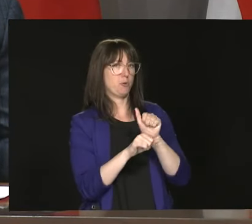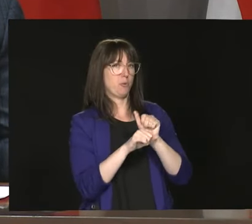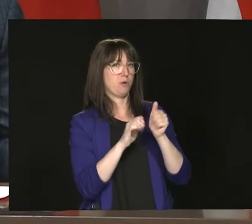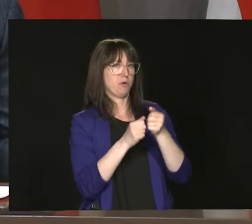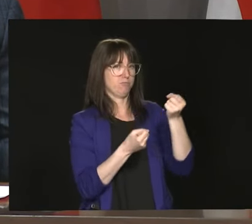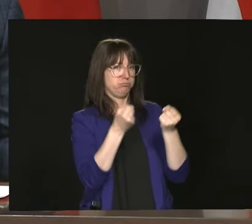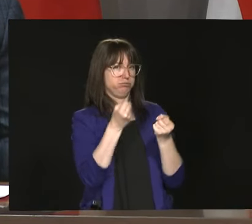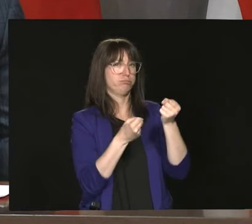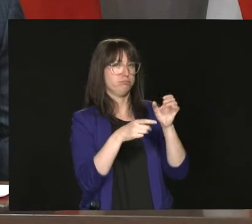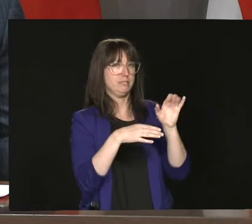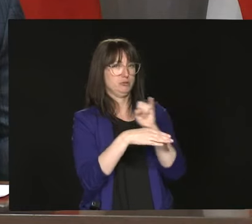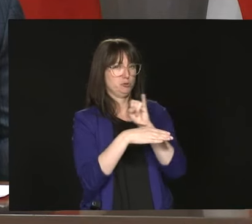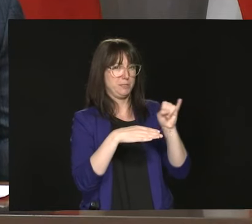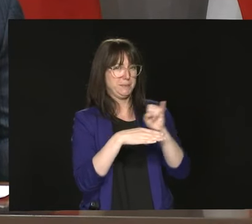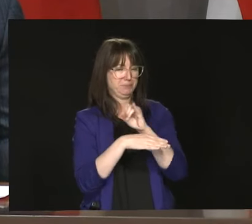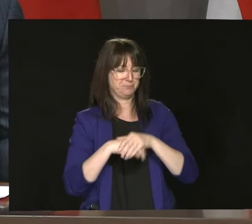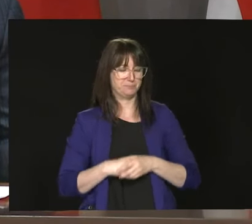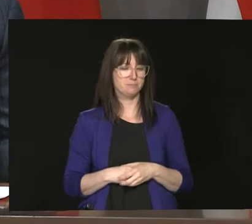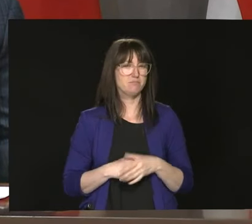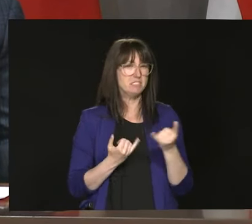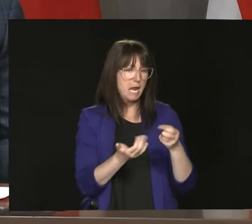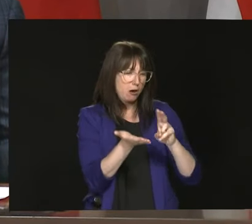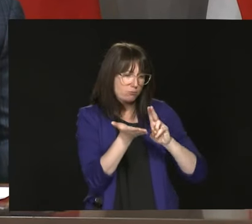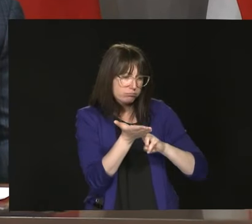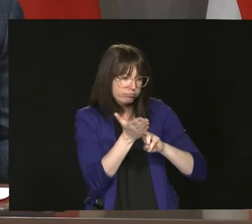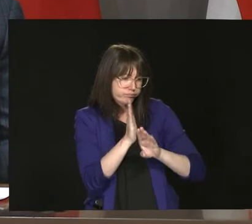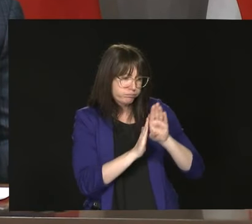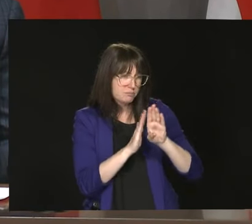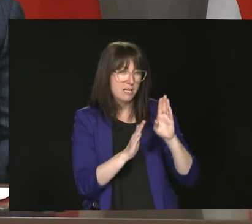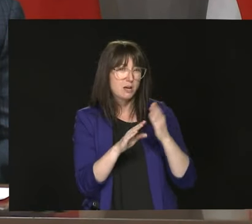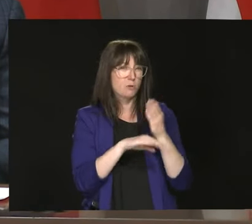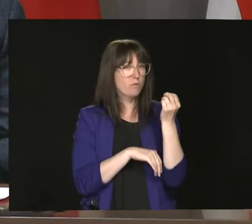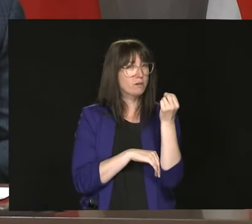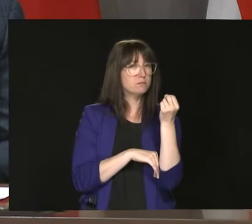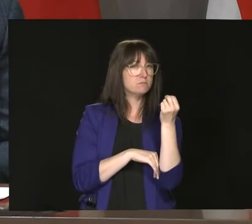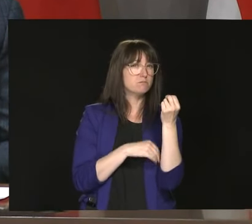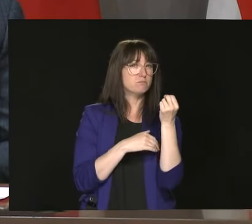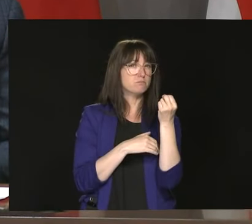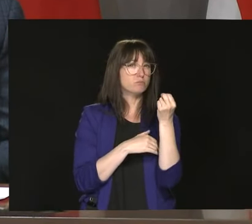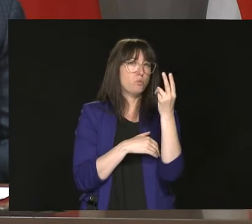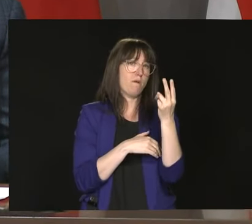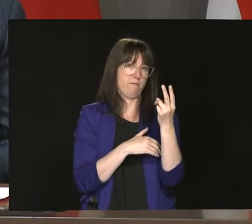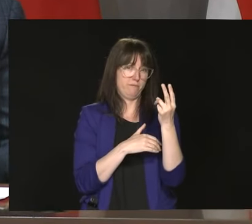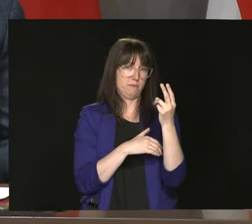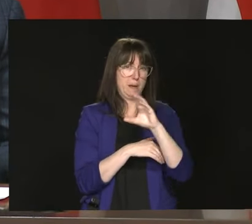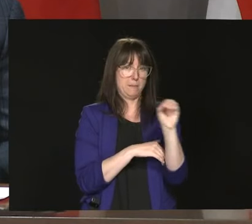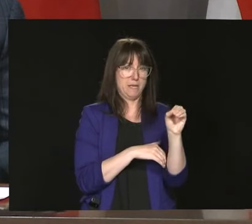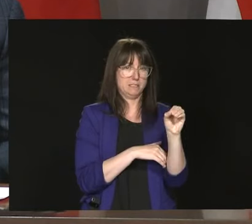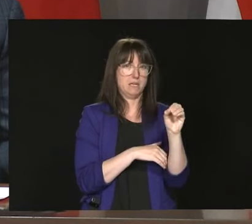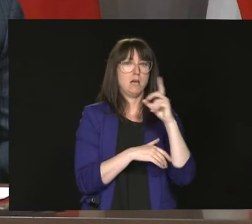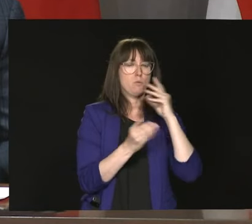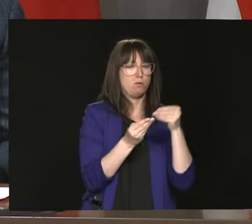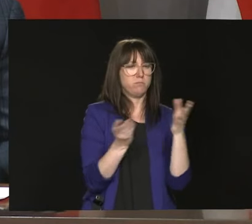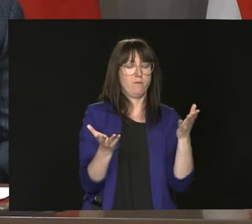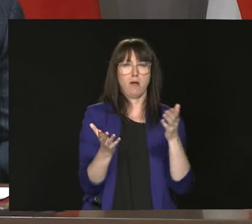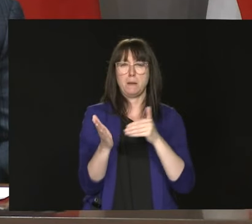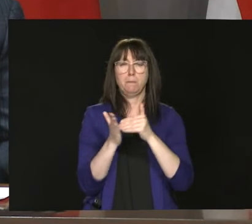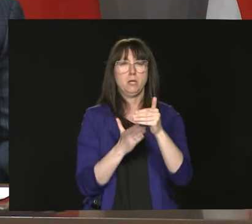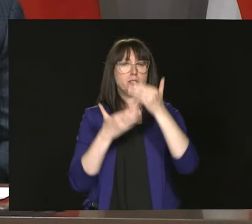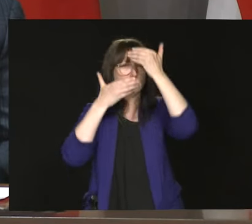working on contracts with more than a dozen companies that will deliver millions of face shields, including the likes of Windsor